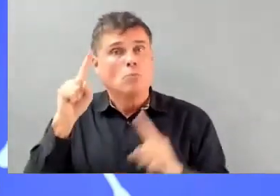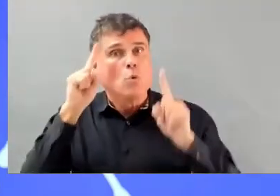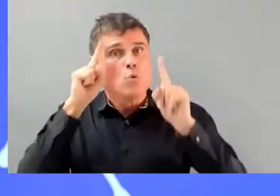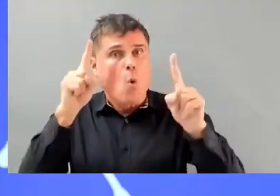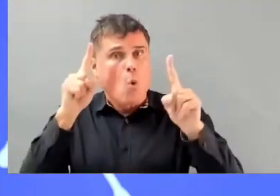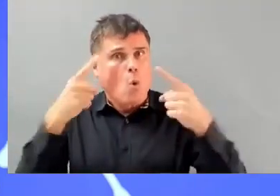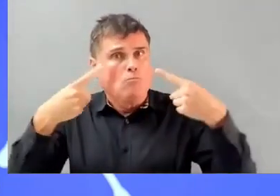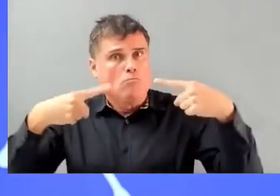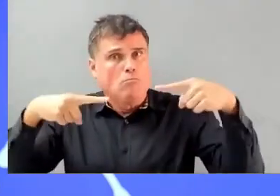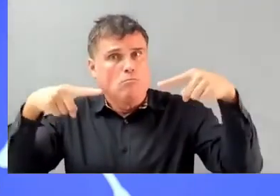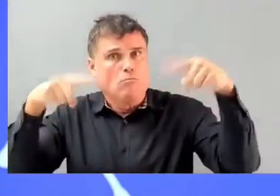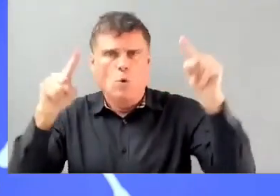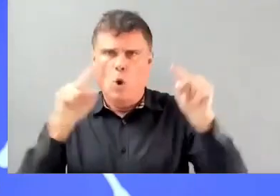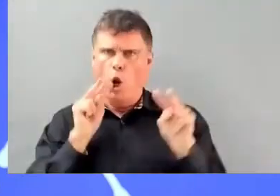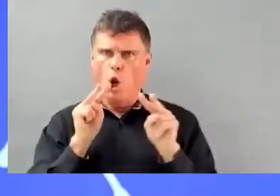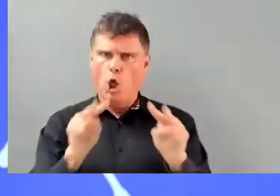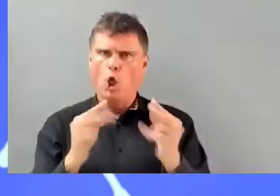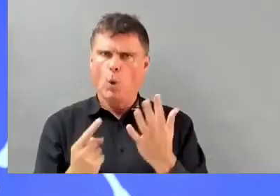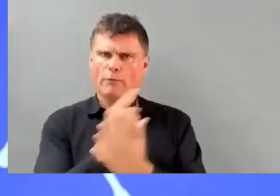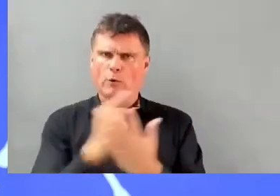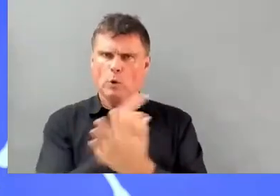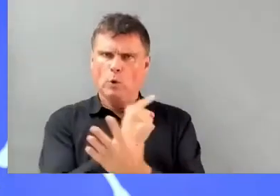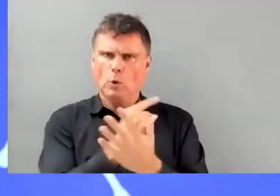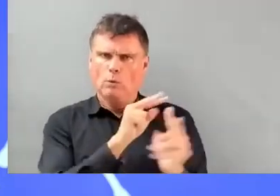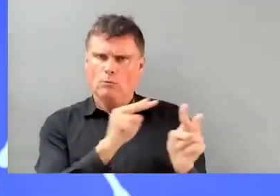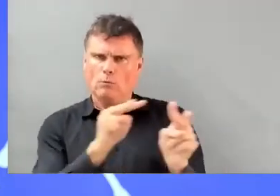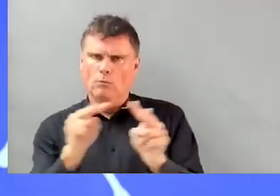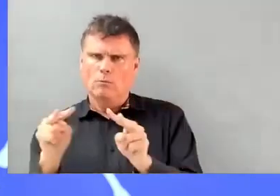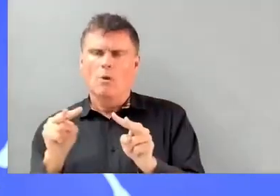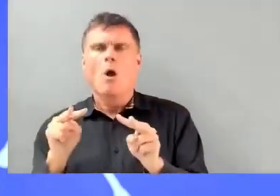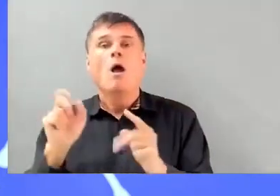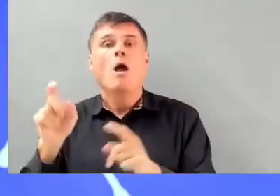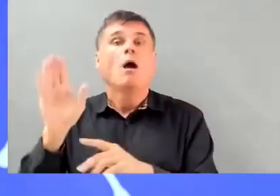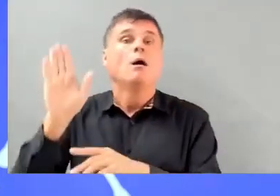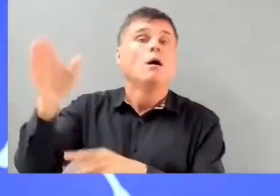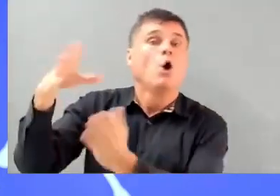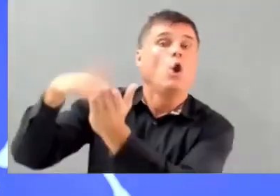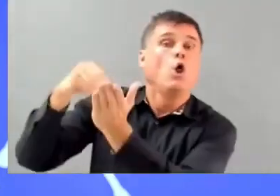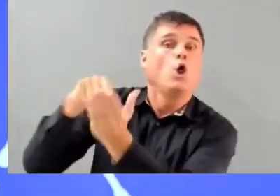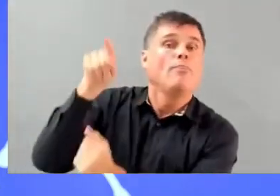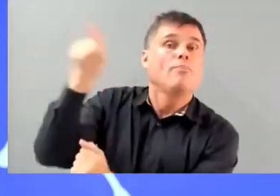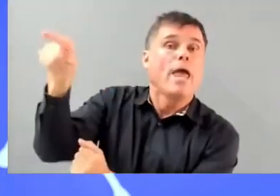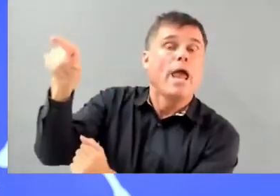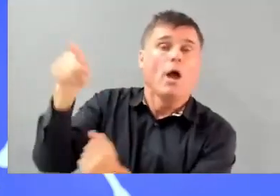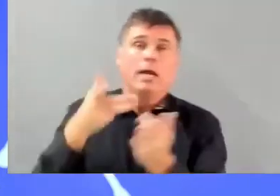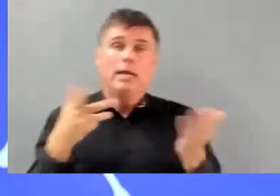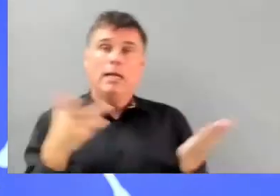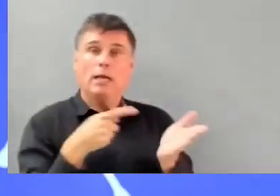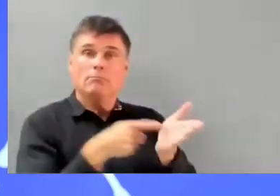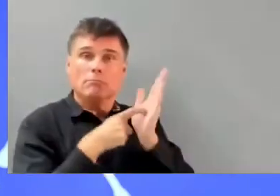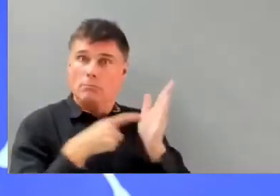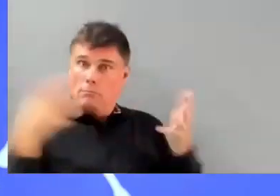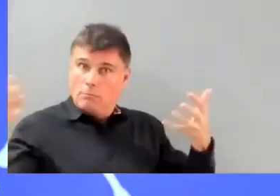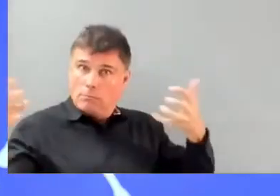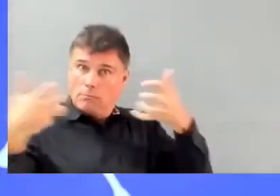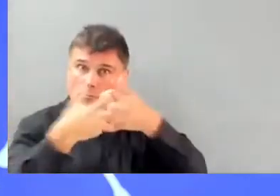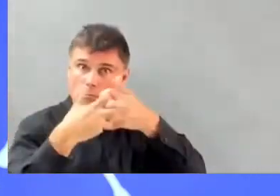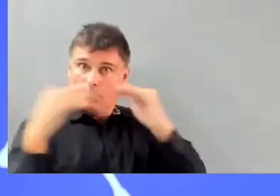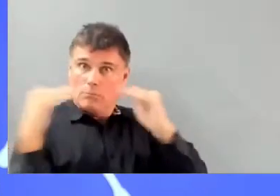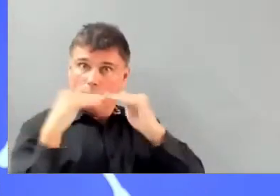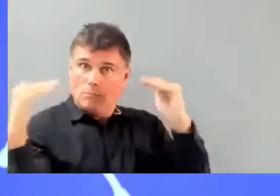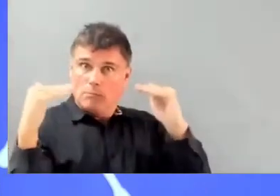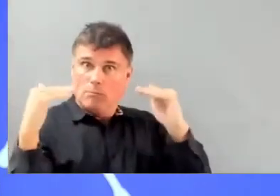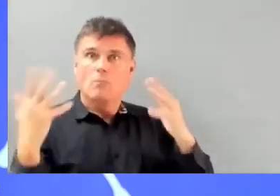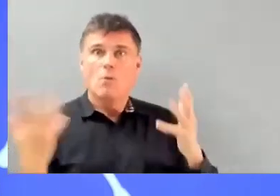equivalency between jurisdictions. So you see here is a significant change for the United States, and we'll build out with other jurisdictions. You're quite